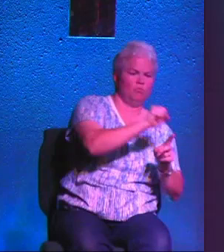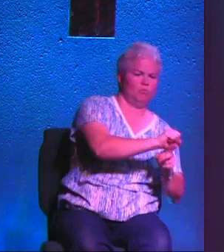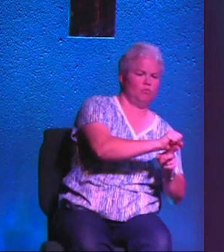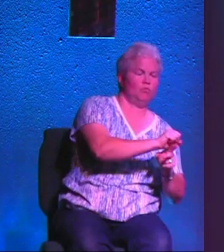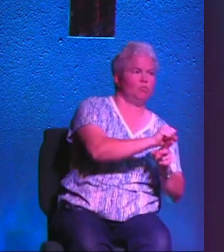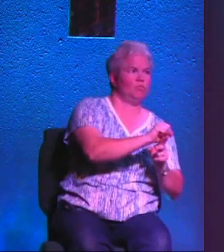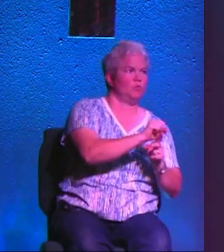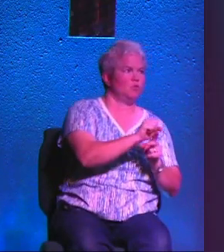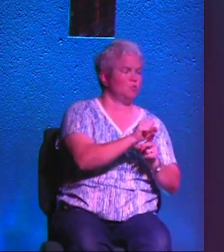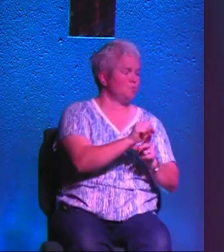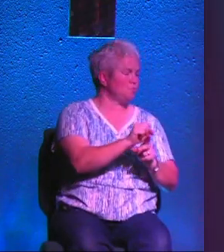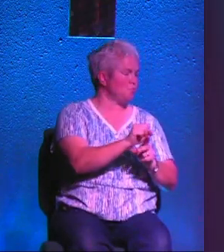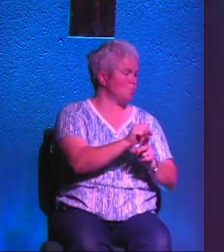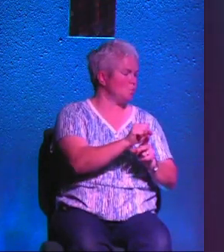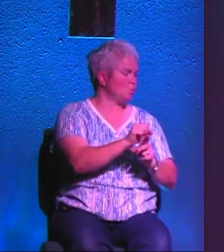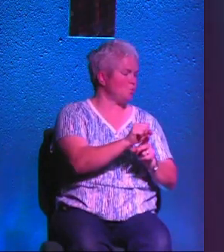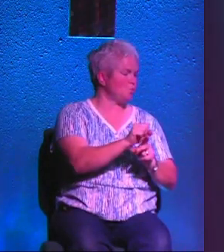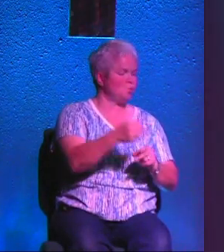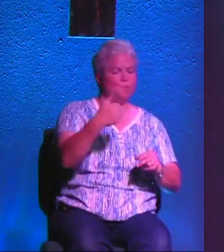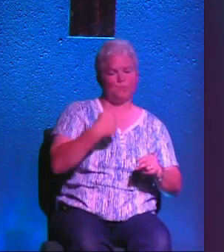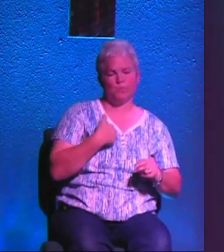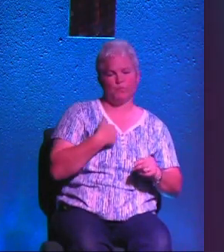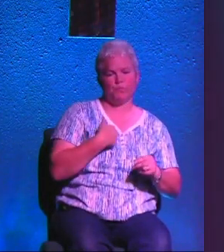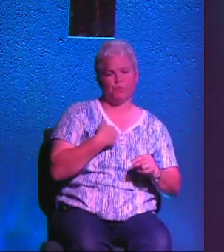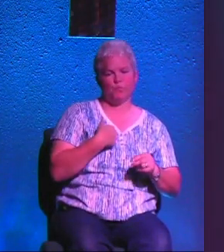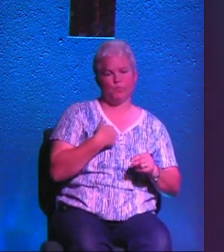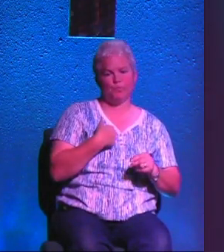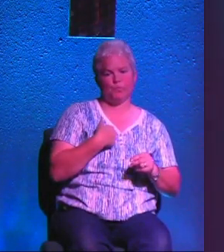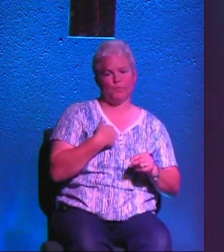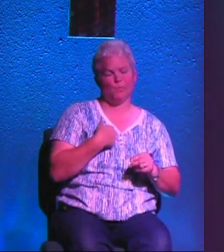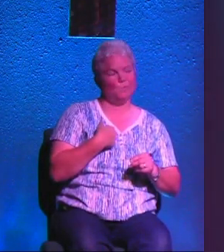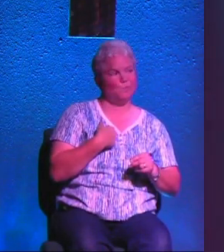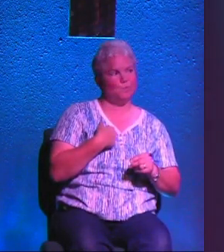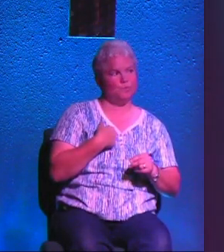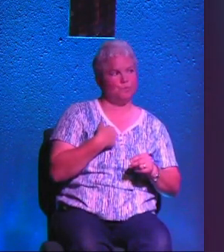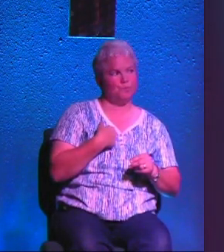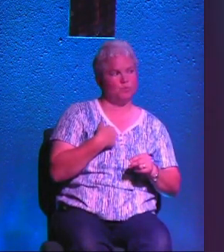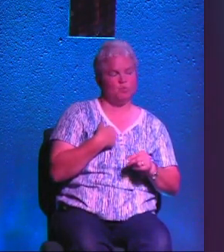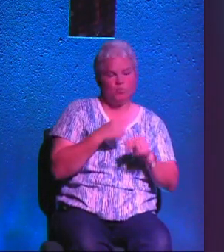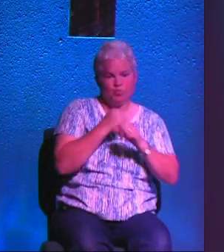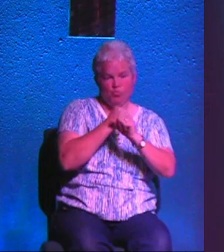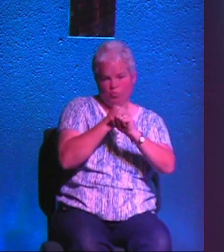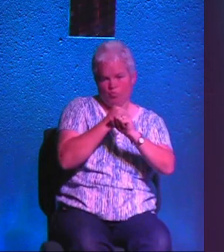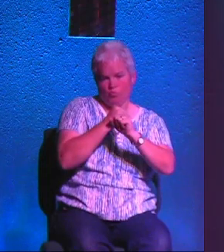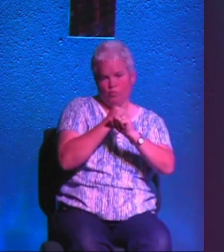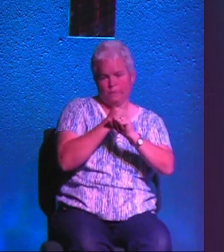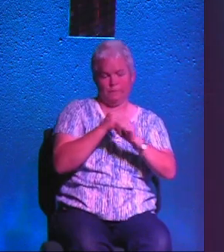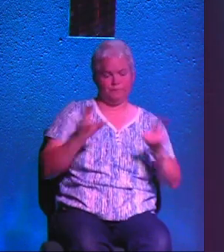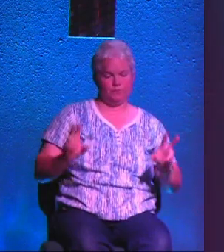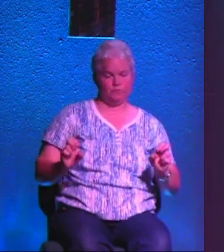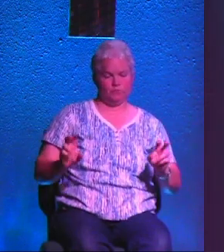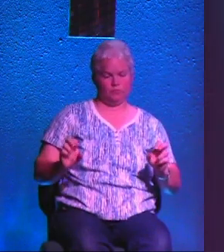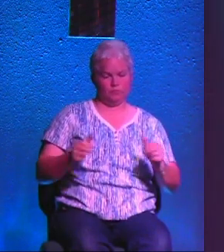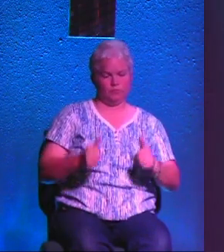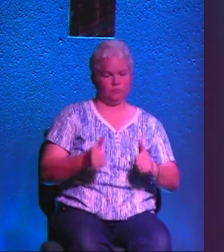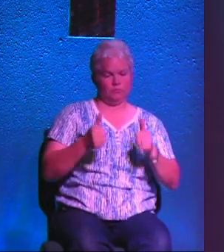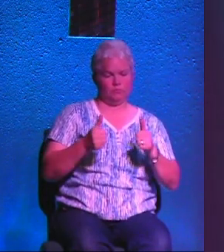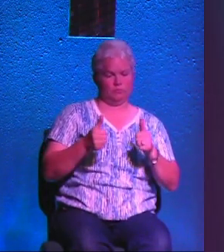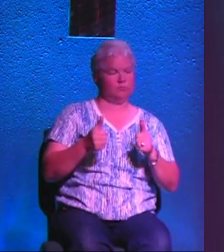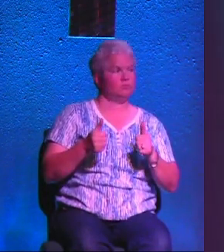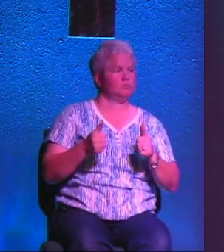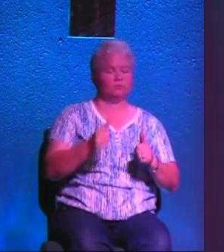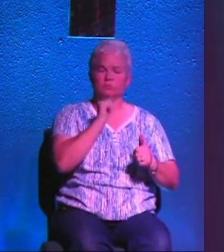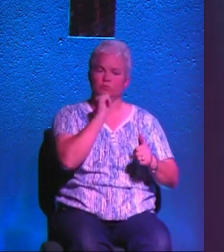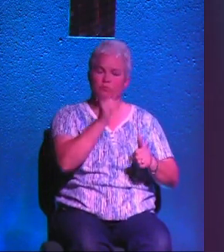it, depending upon myself to combat evil in my life, that is